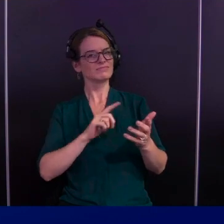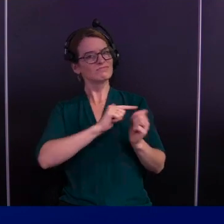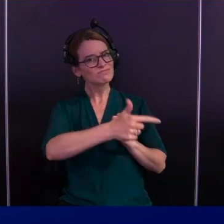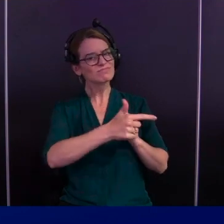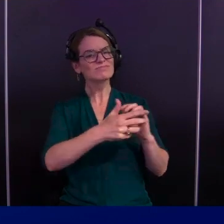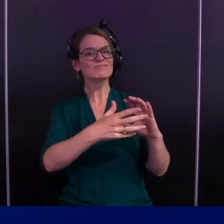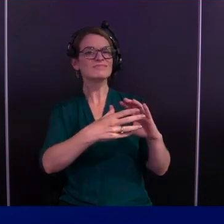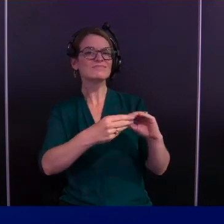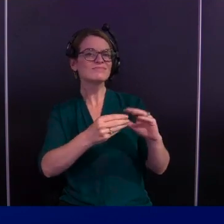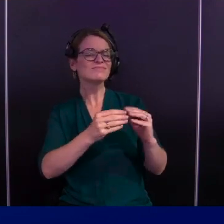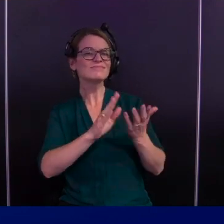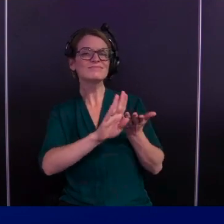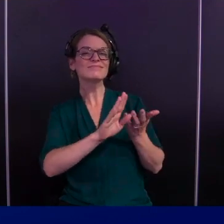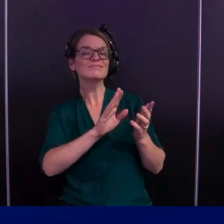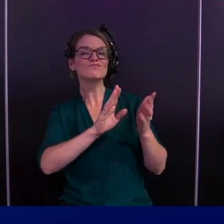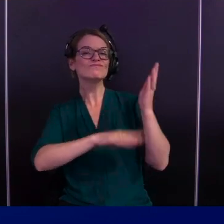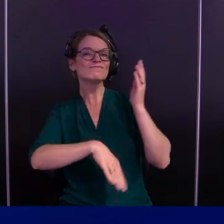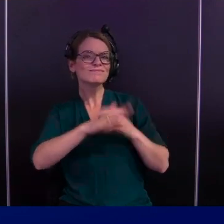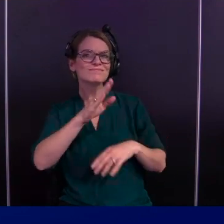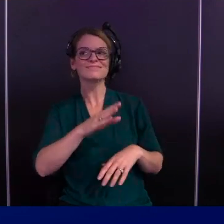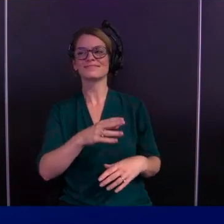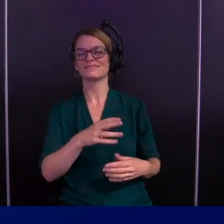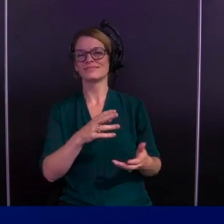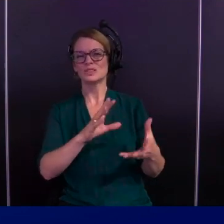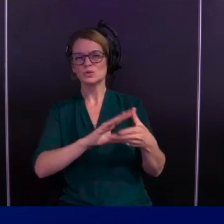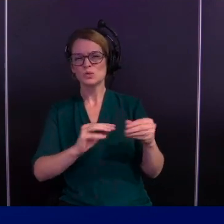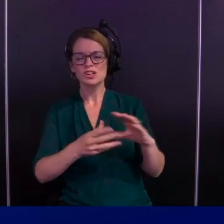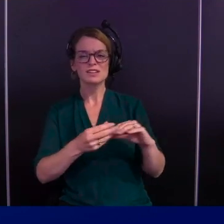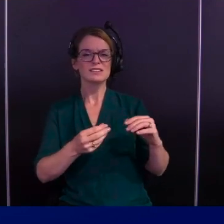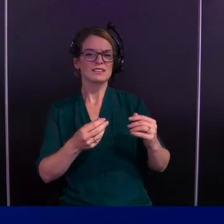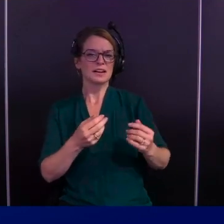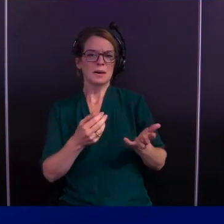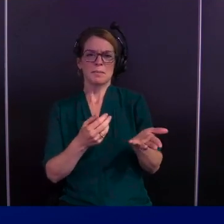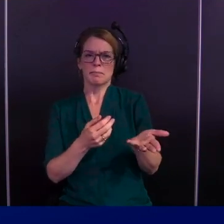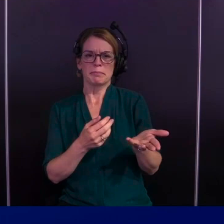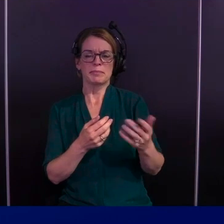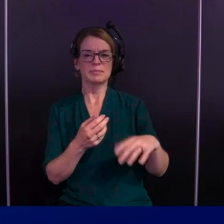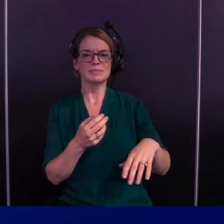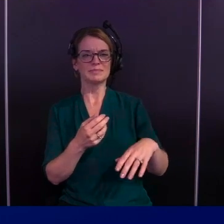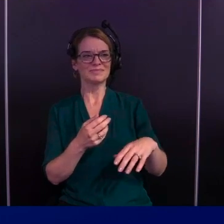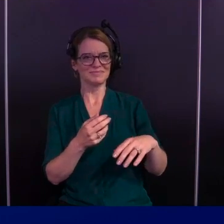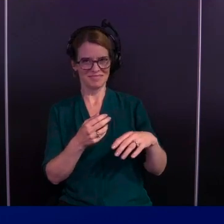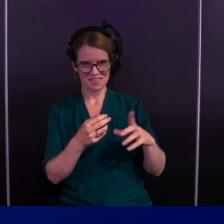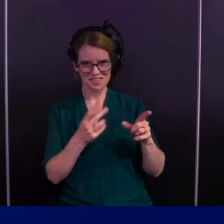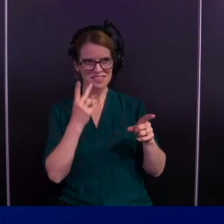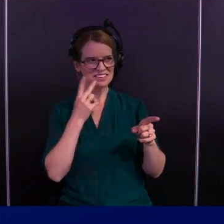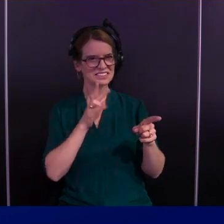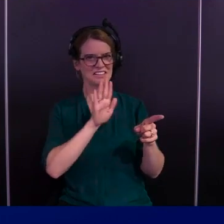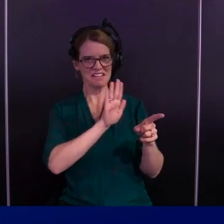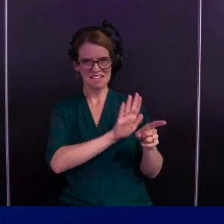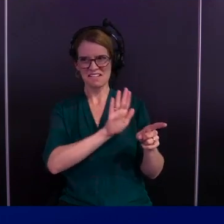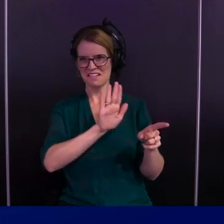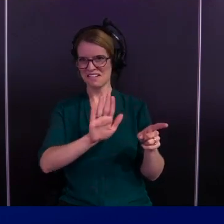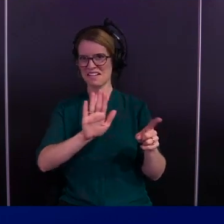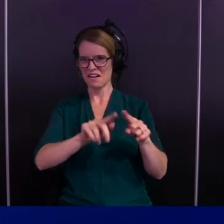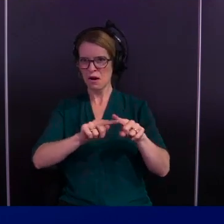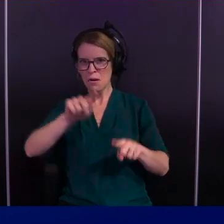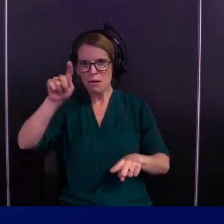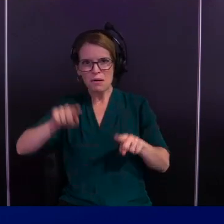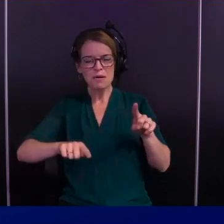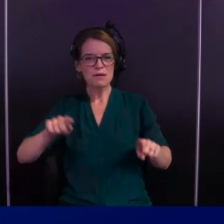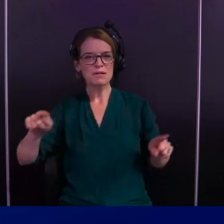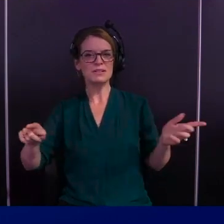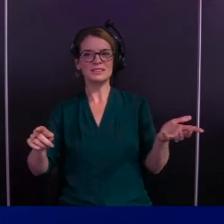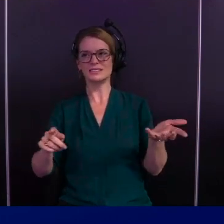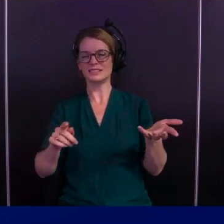just, background, like where did you grow up, where did you, and it's awesome to see the different stories. There's so many different people that bring so